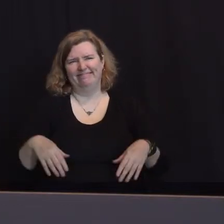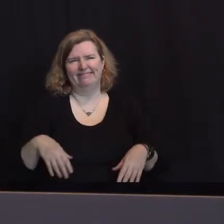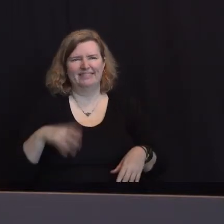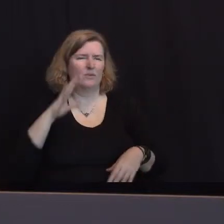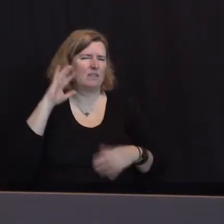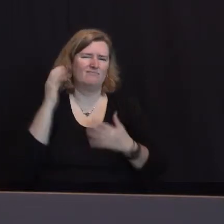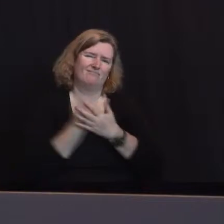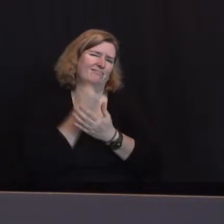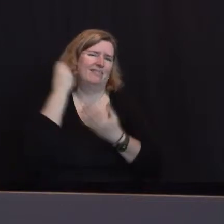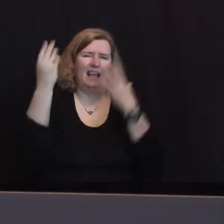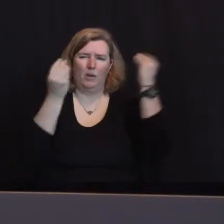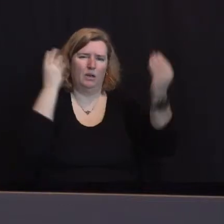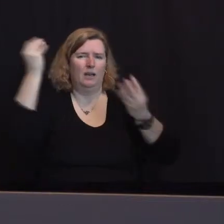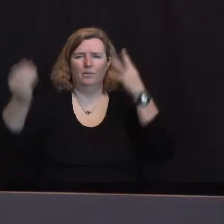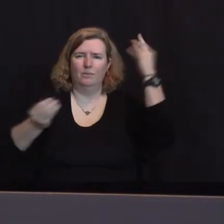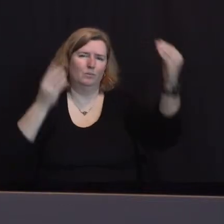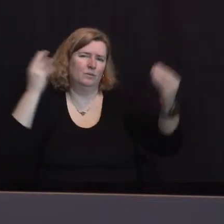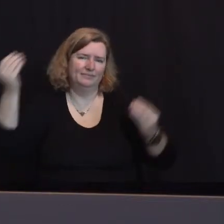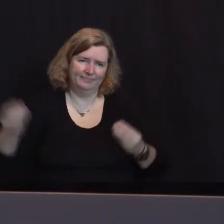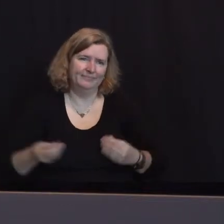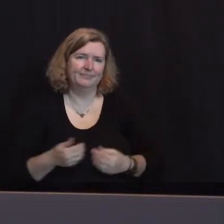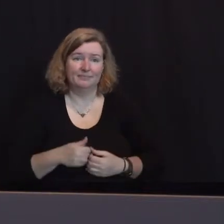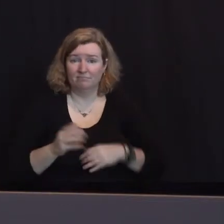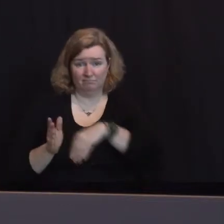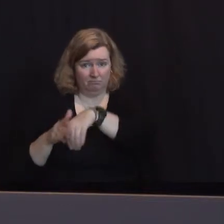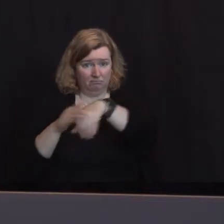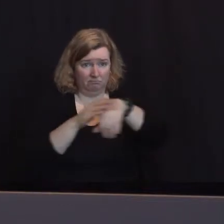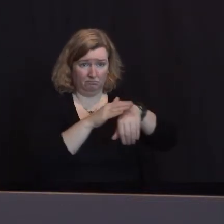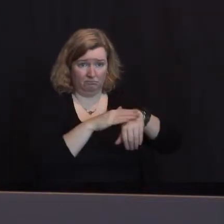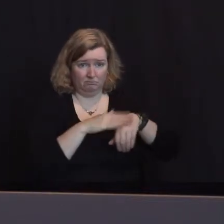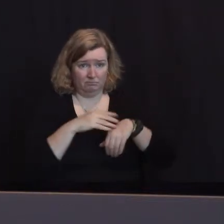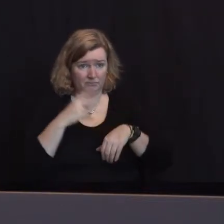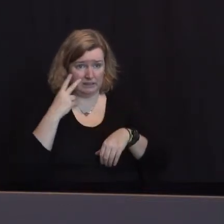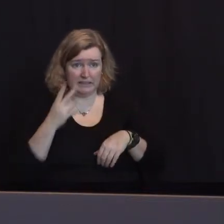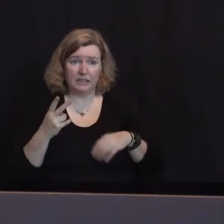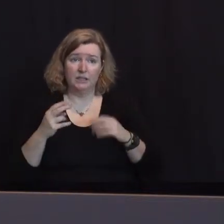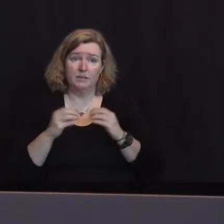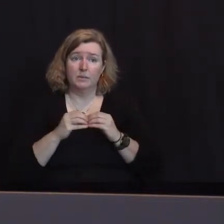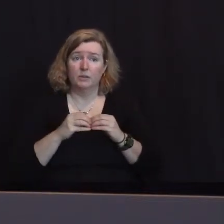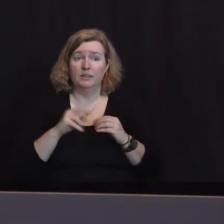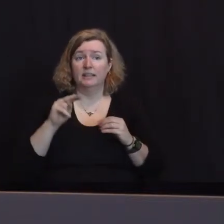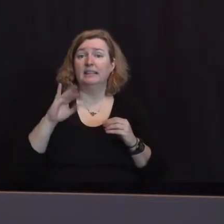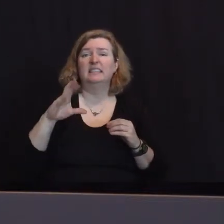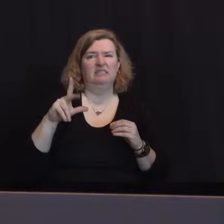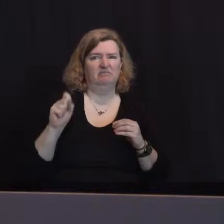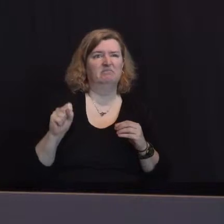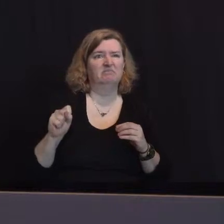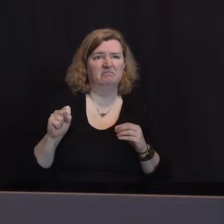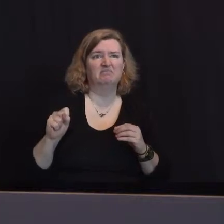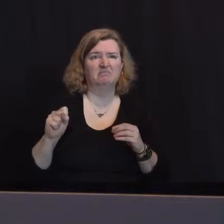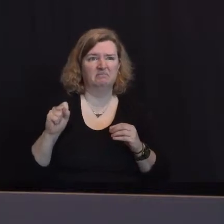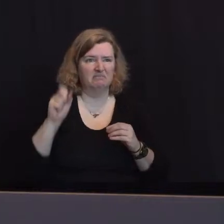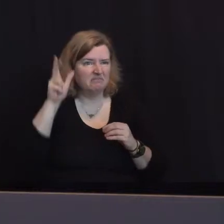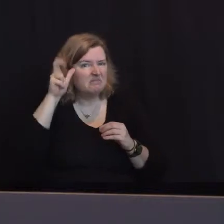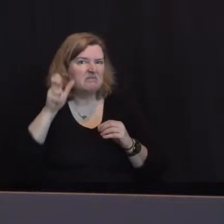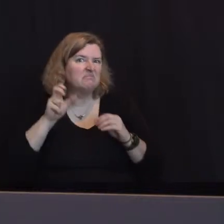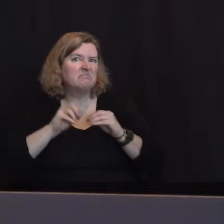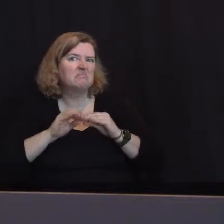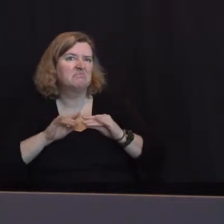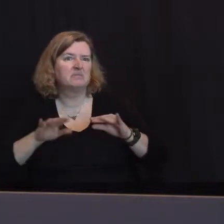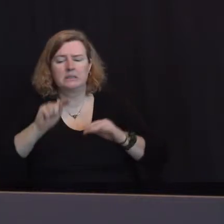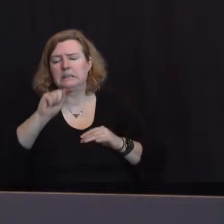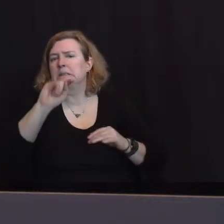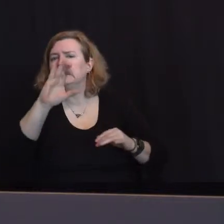weather, we will also see the emergence of ticks, which spread illness. May is Tick-Borne Disease Awareness Month, so while spending